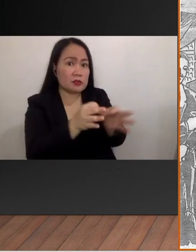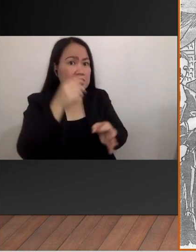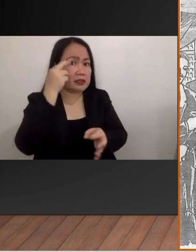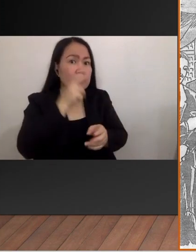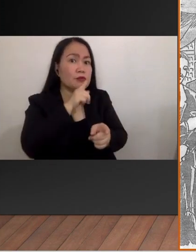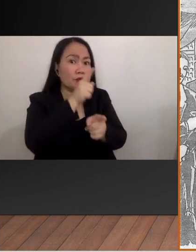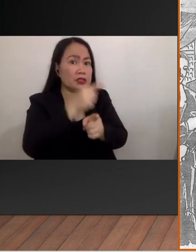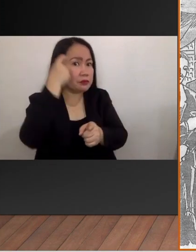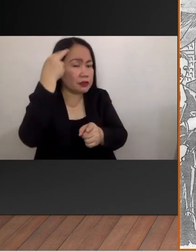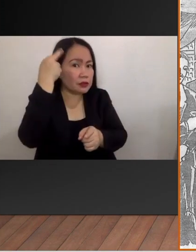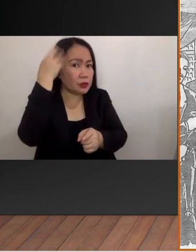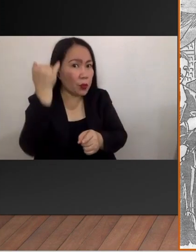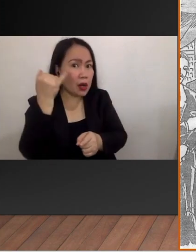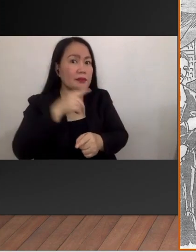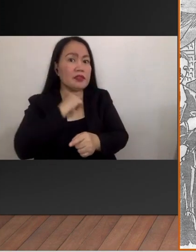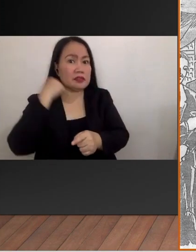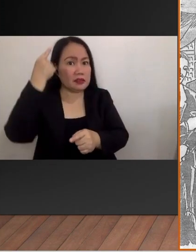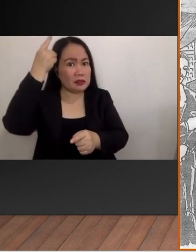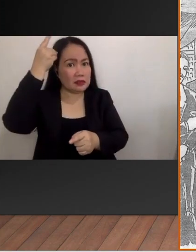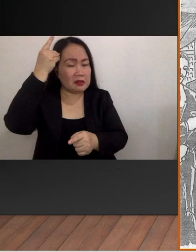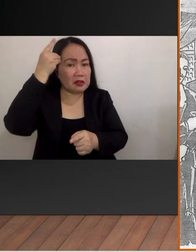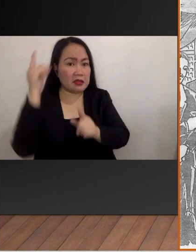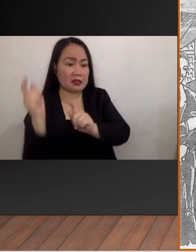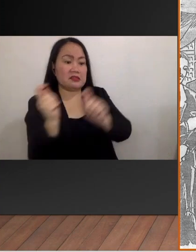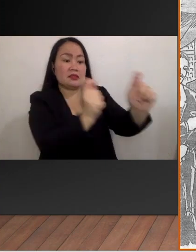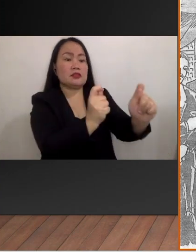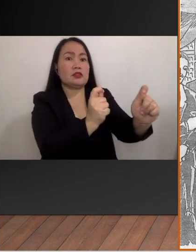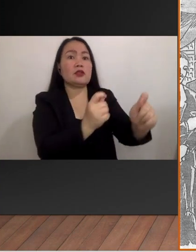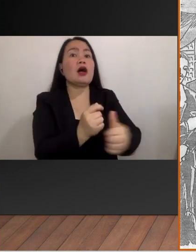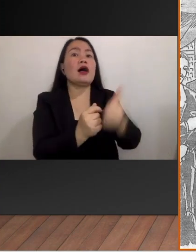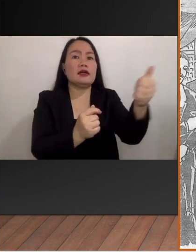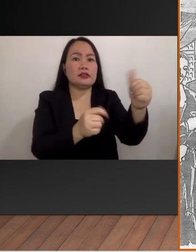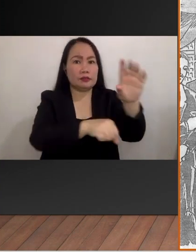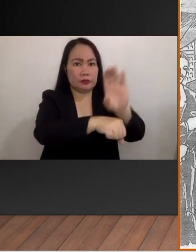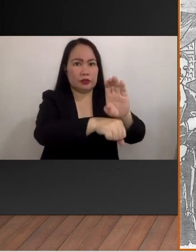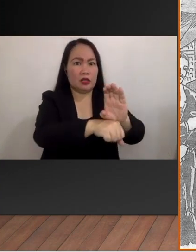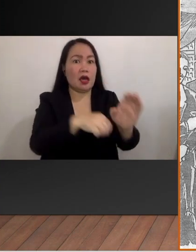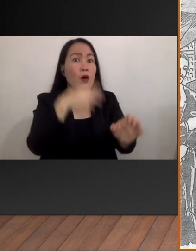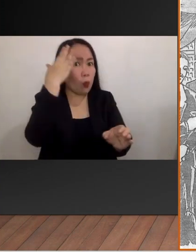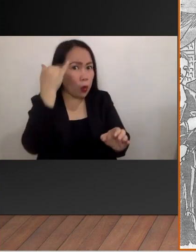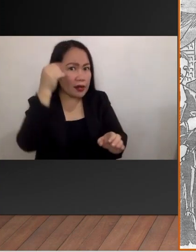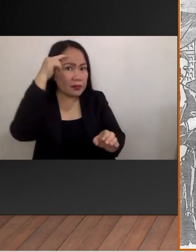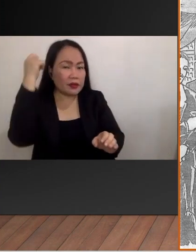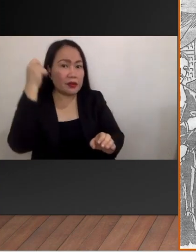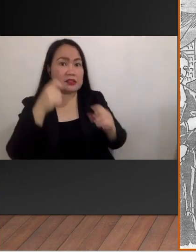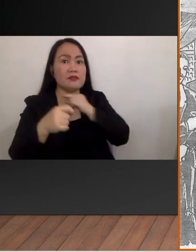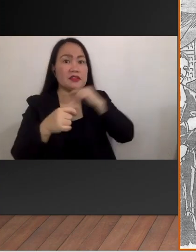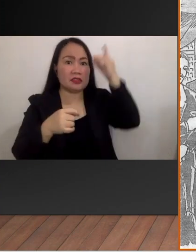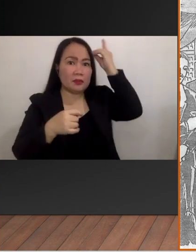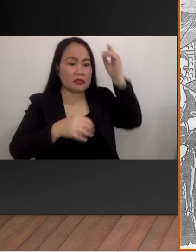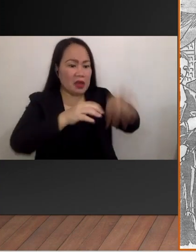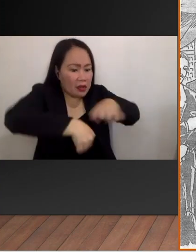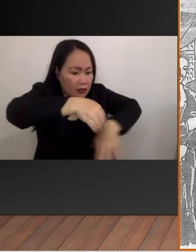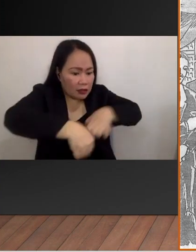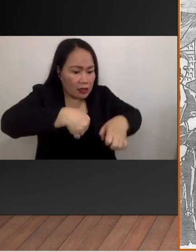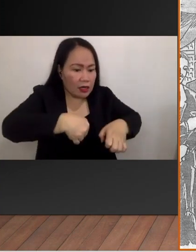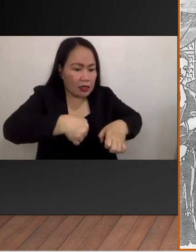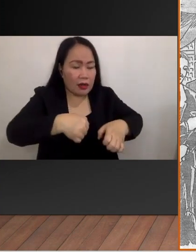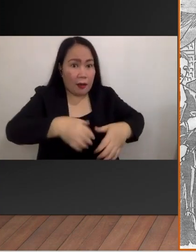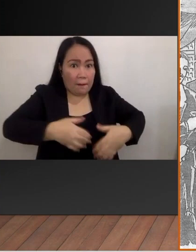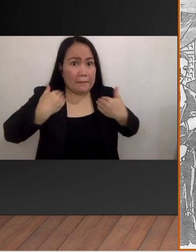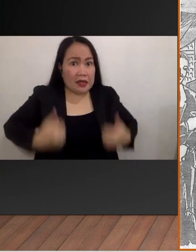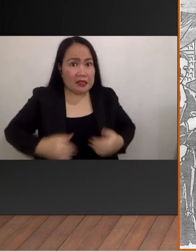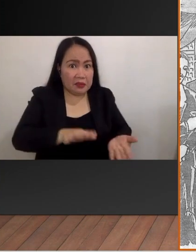another parish. This was allegedly because he dug up a body of a nobleman who had